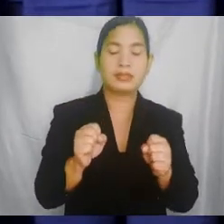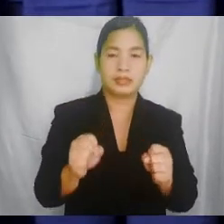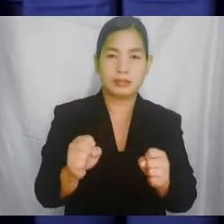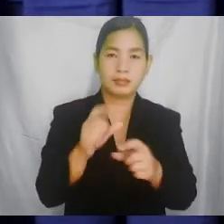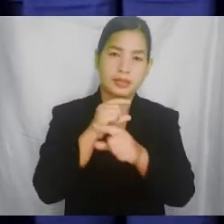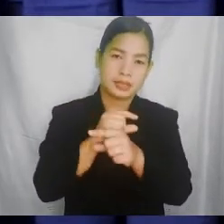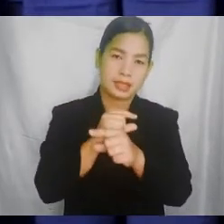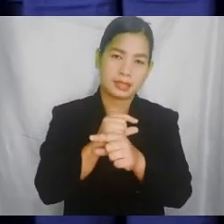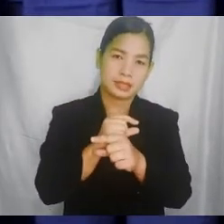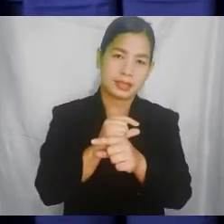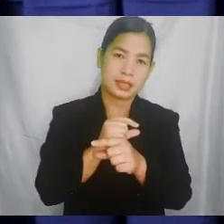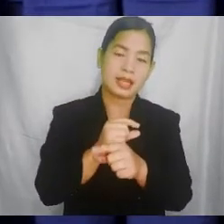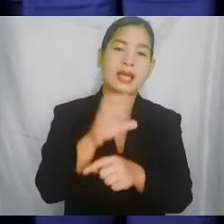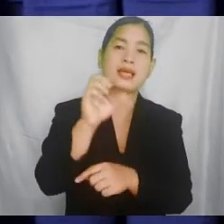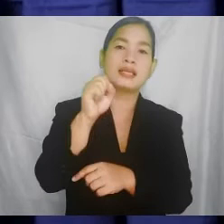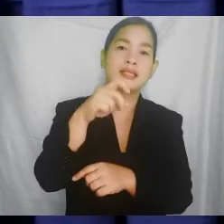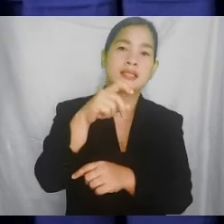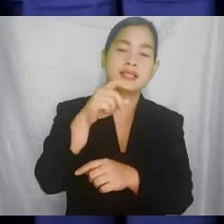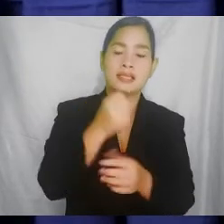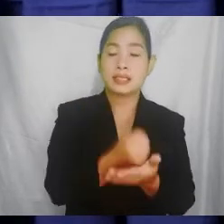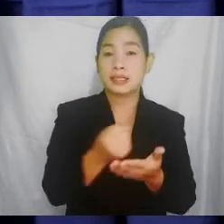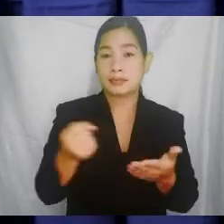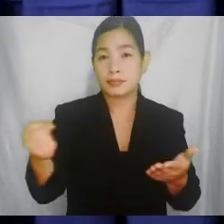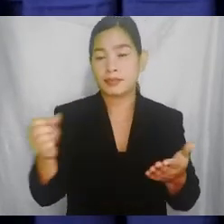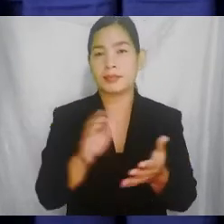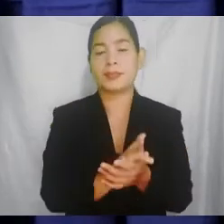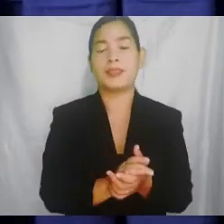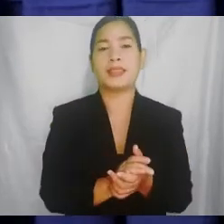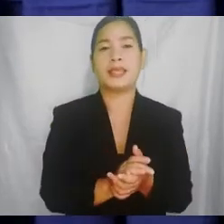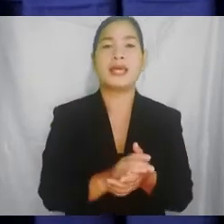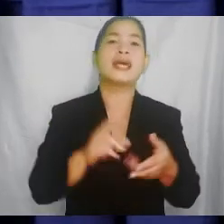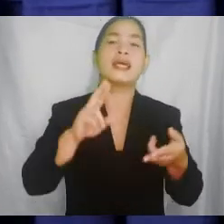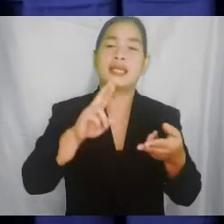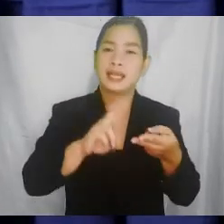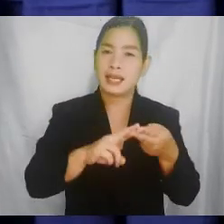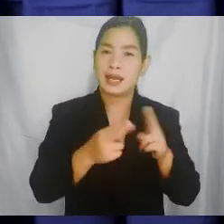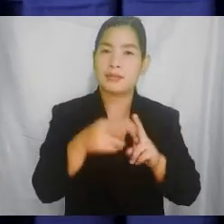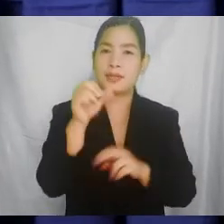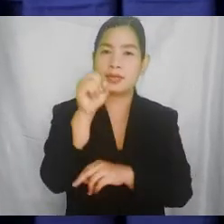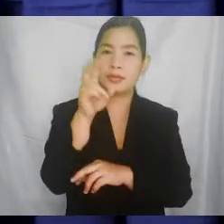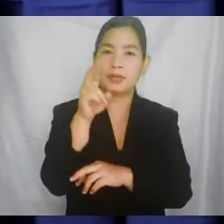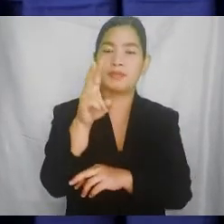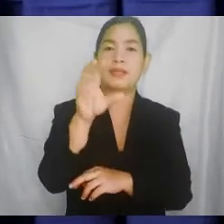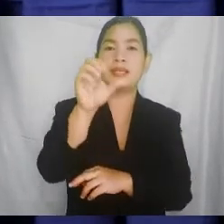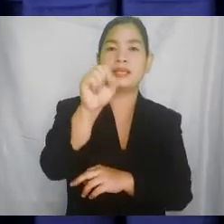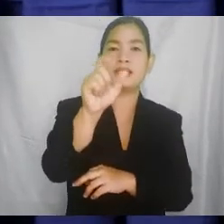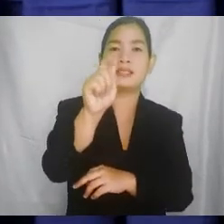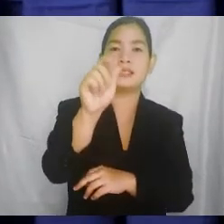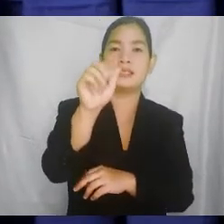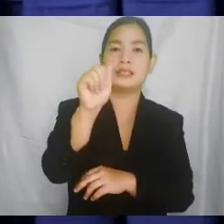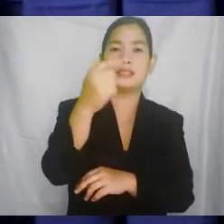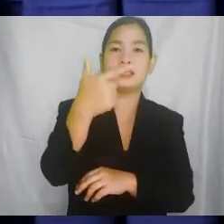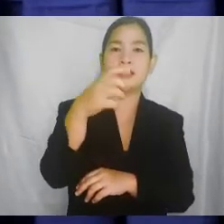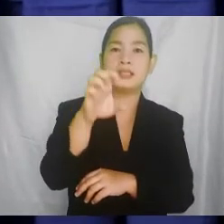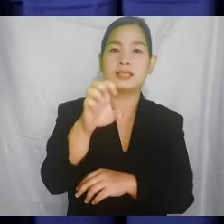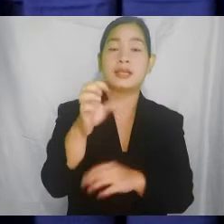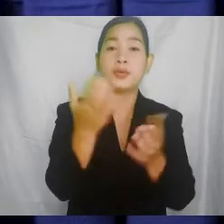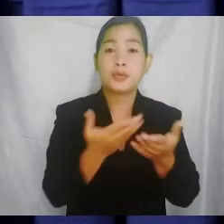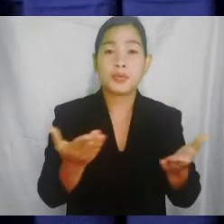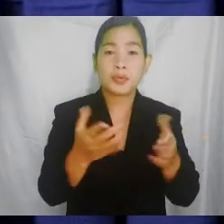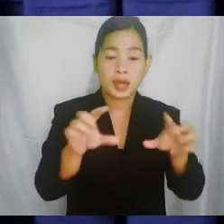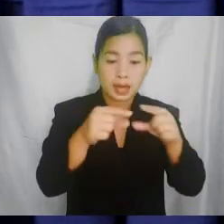For number 12, the answer is stage. This is where you place the slide, which contains the